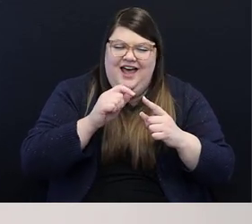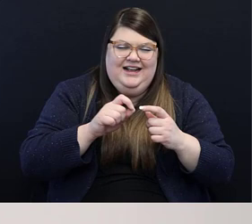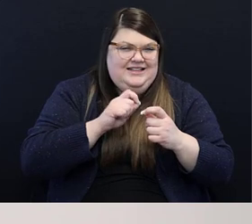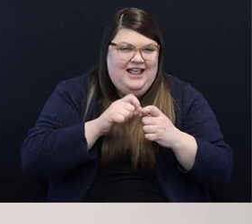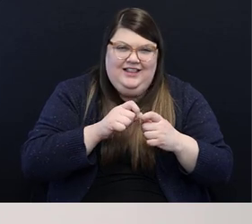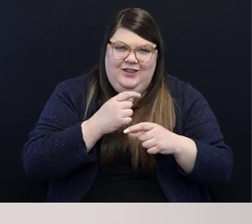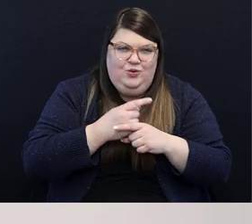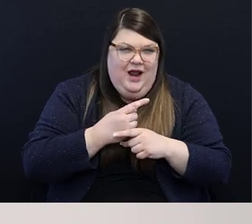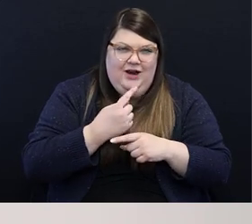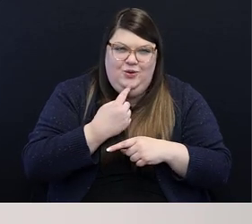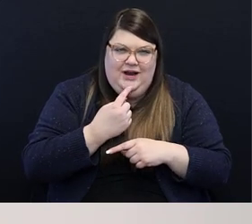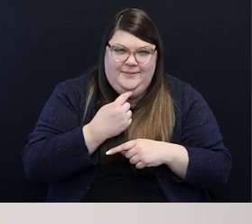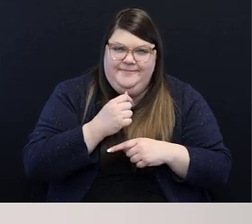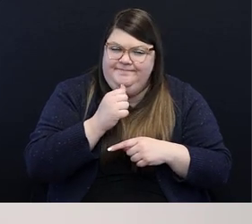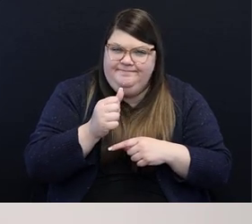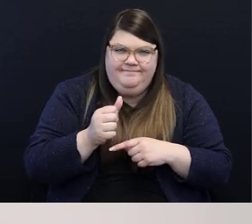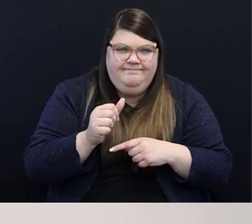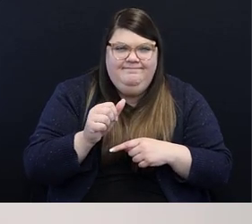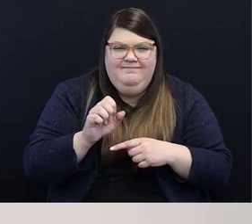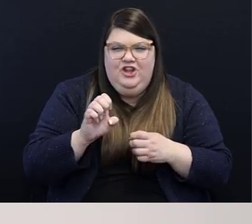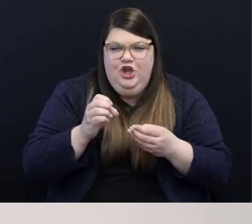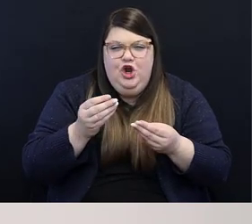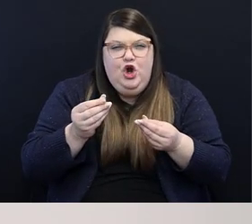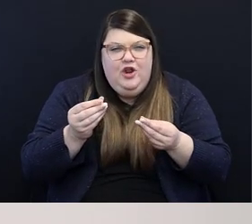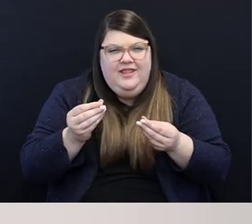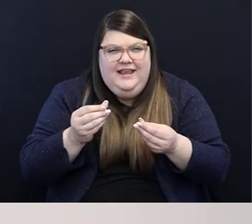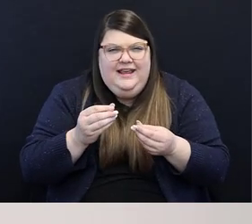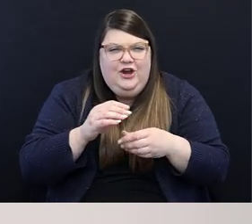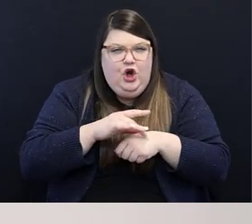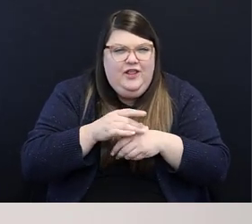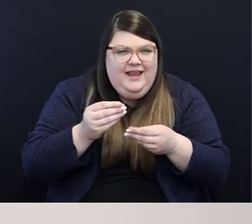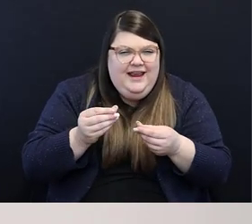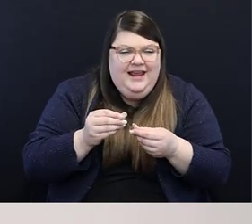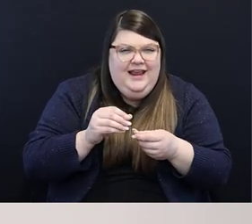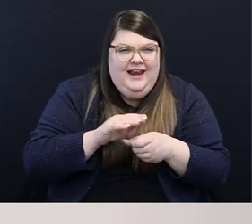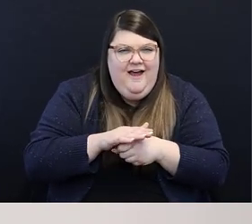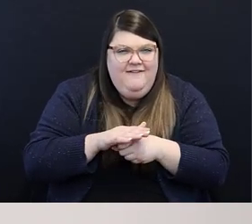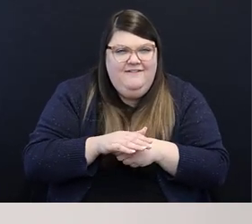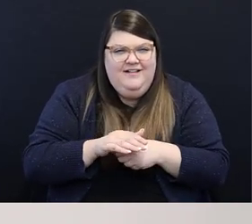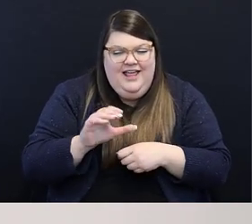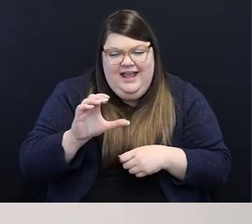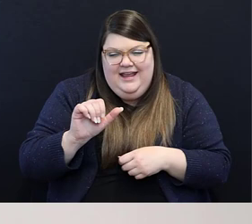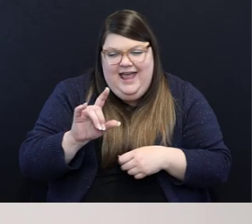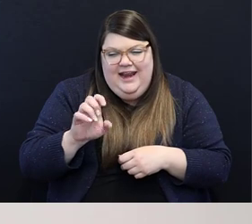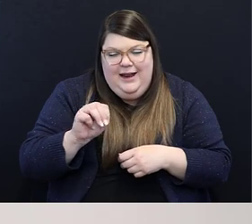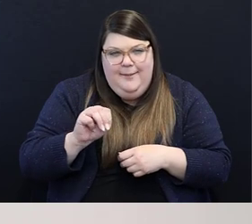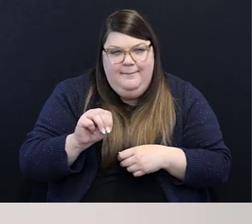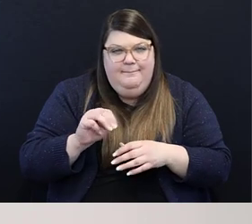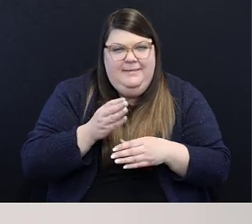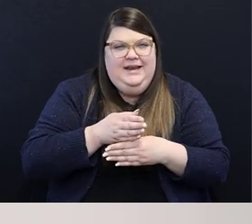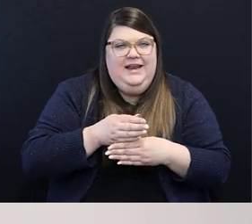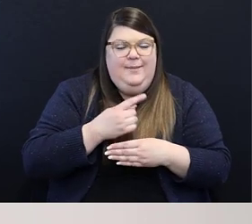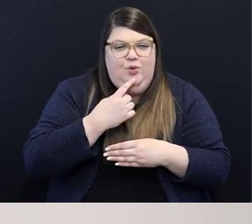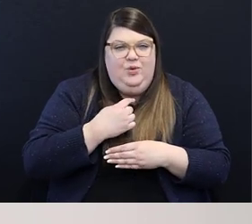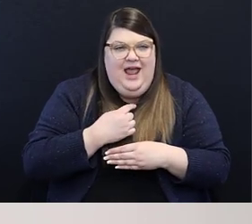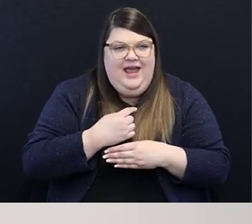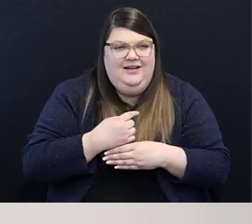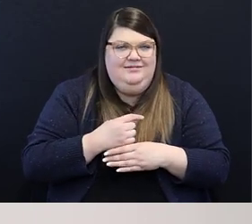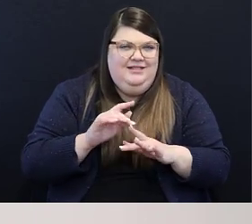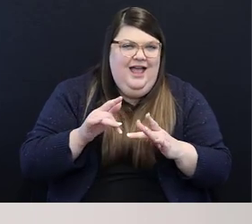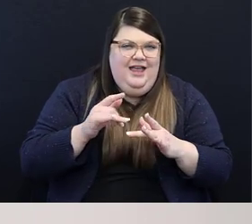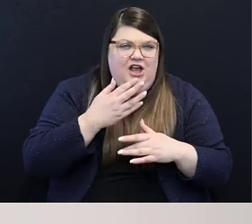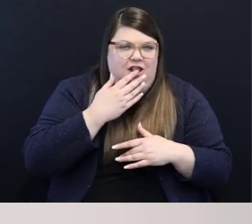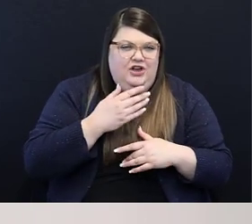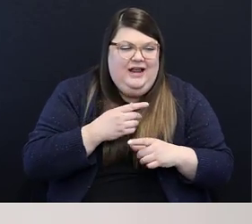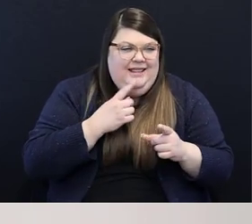not primordial and earthy enough. That's such a cadmium medium red light color, and I think it's more of